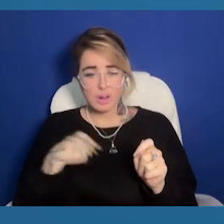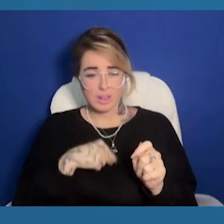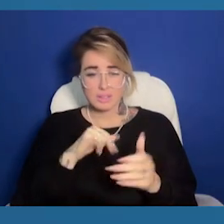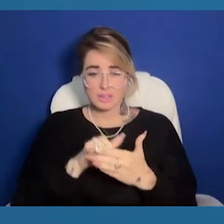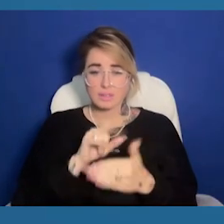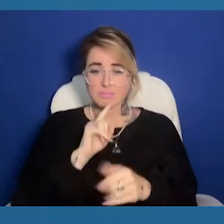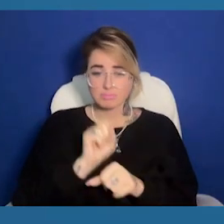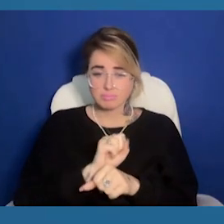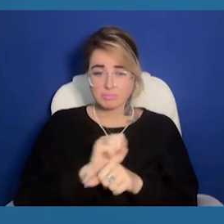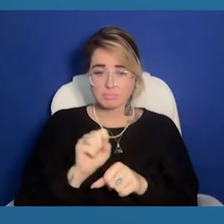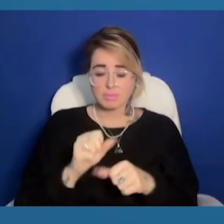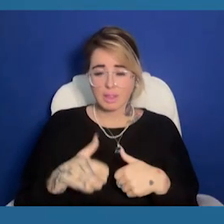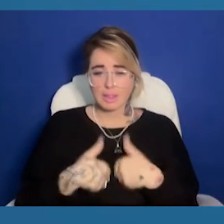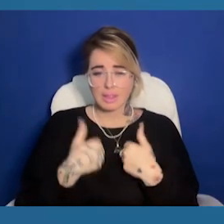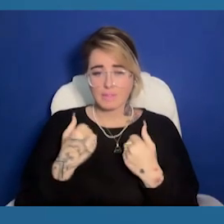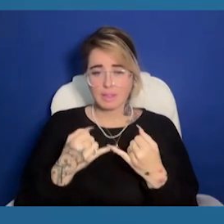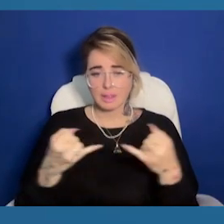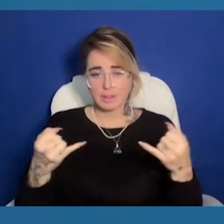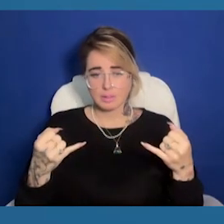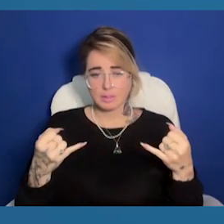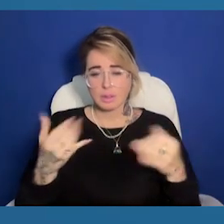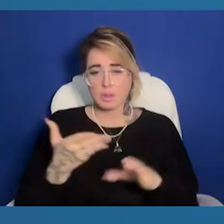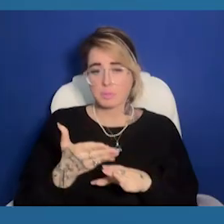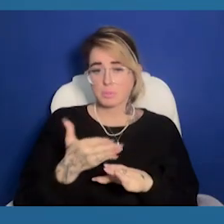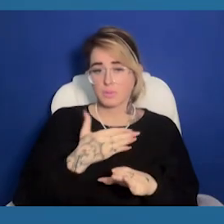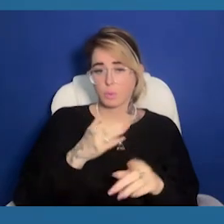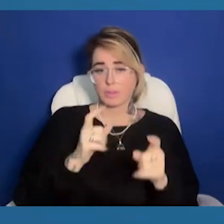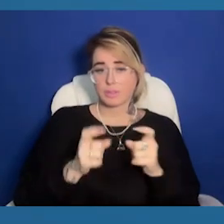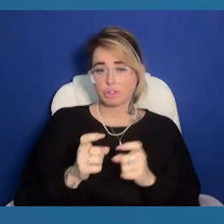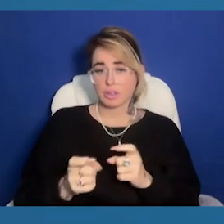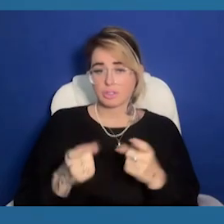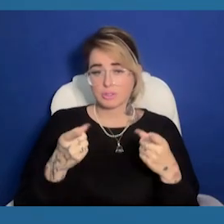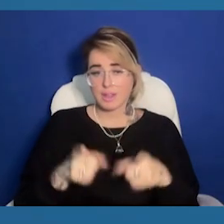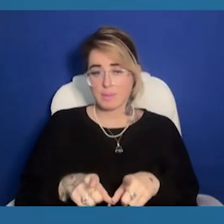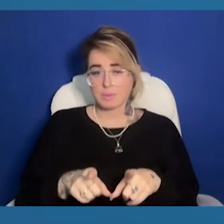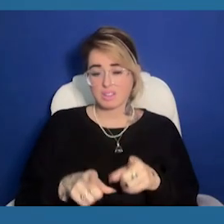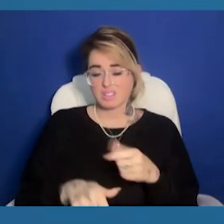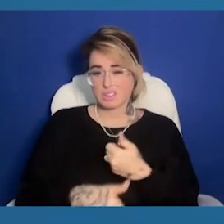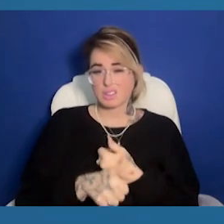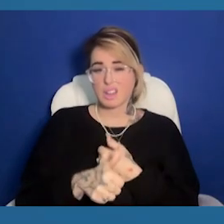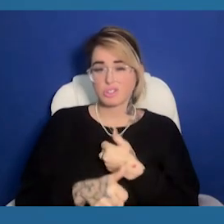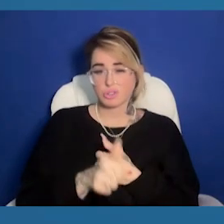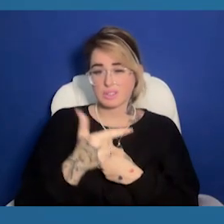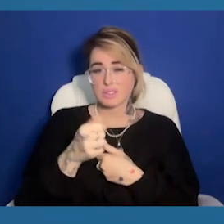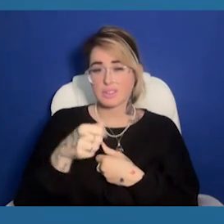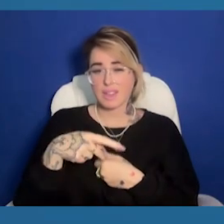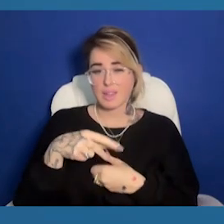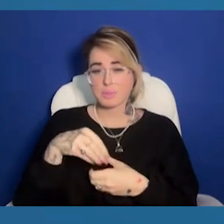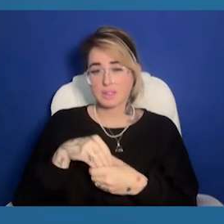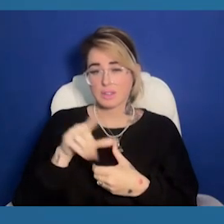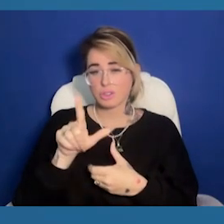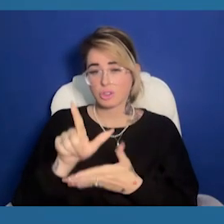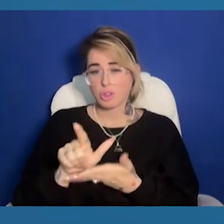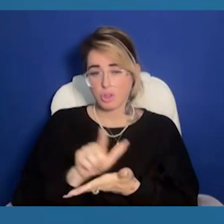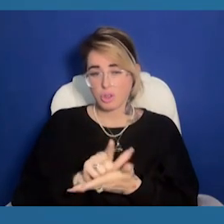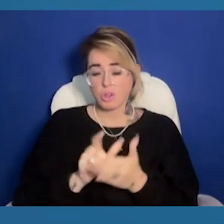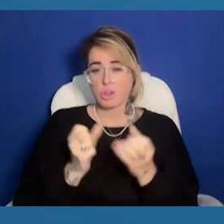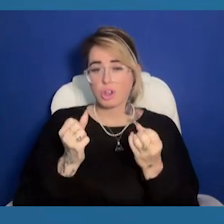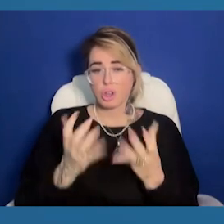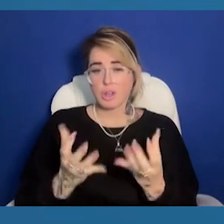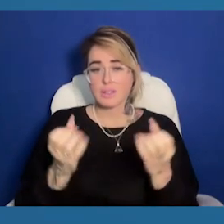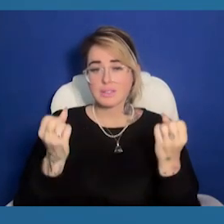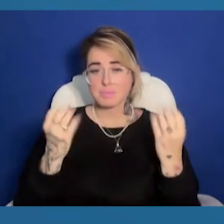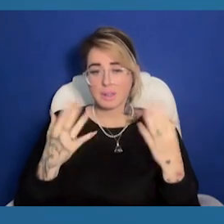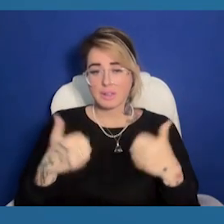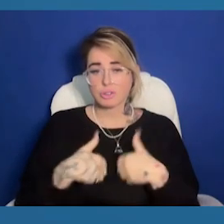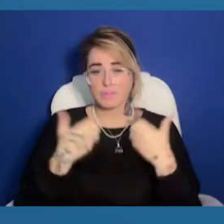lifeline. Before these changes, dangerous gaps in this law left many survivors of domestic